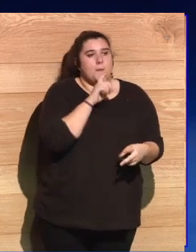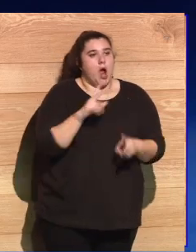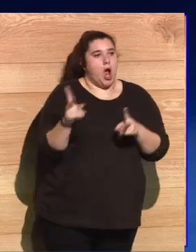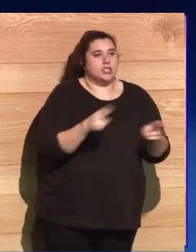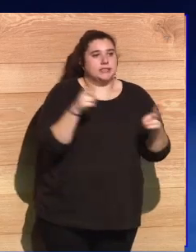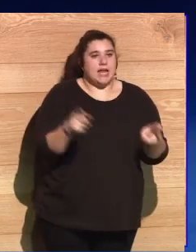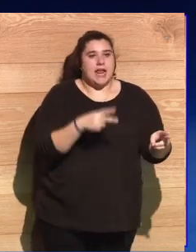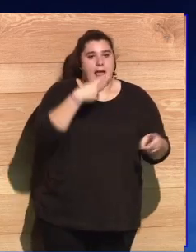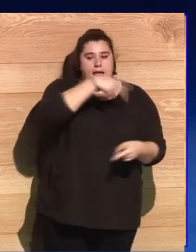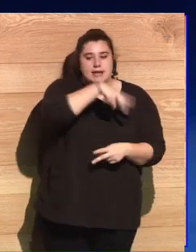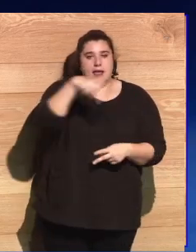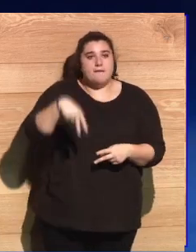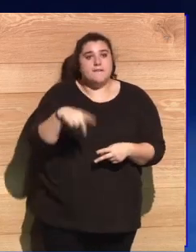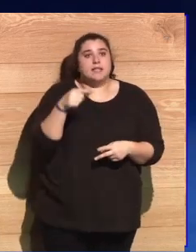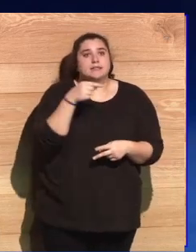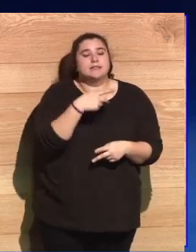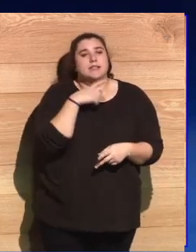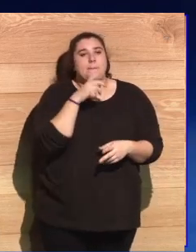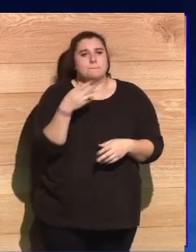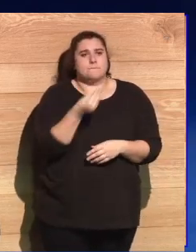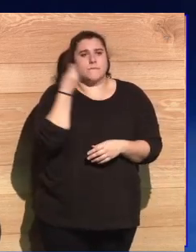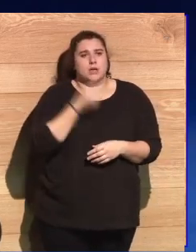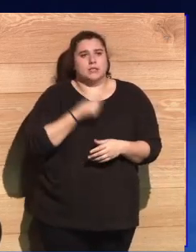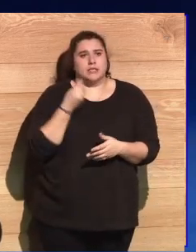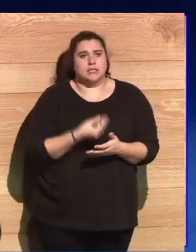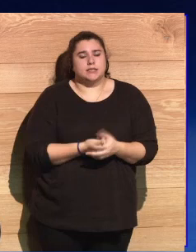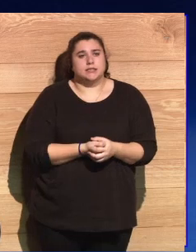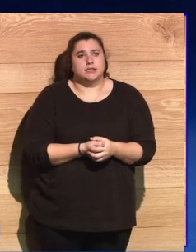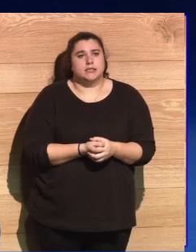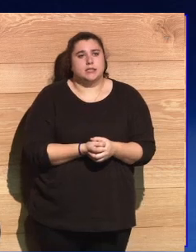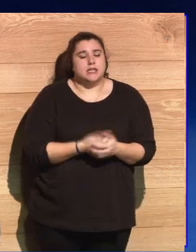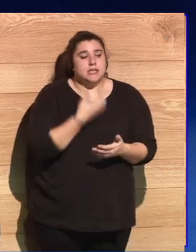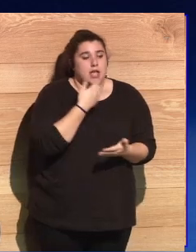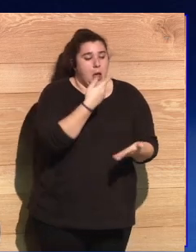said, whatever, as long as it pays the bills.